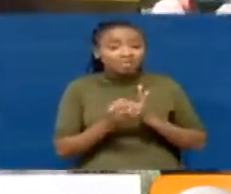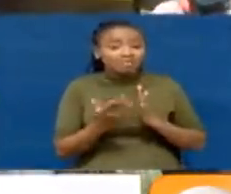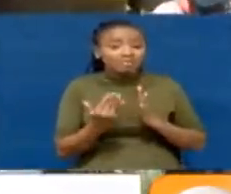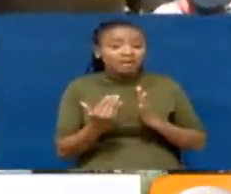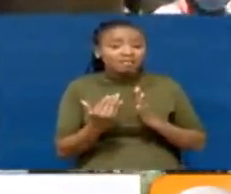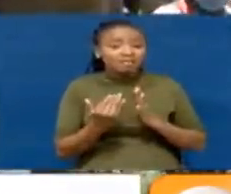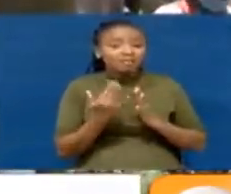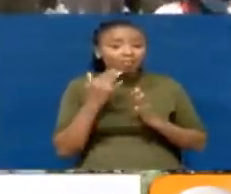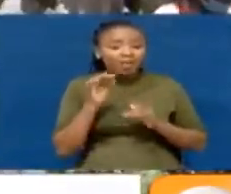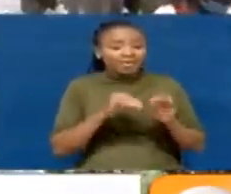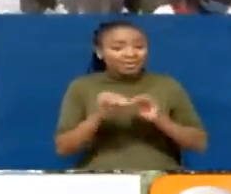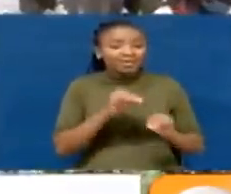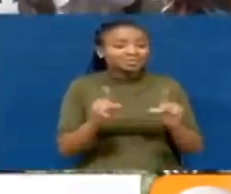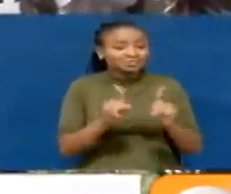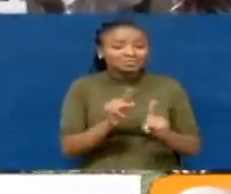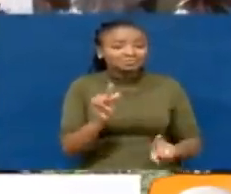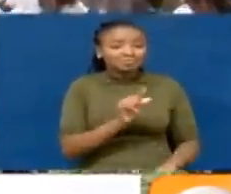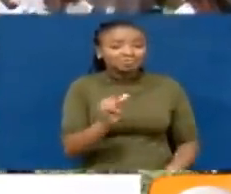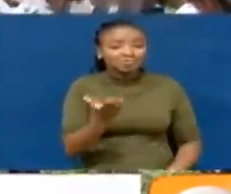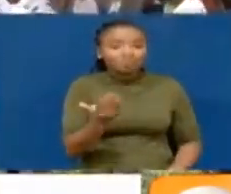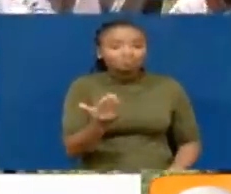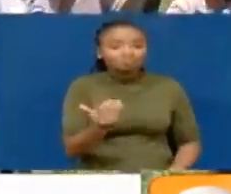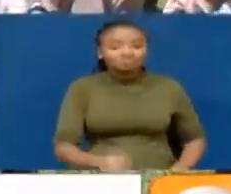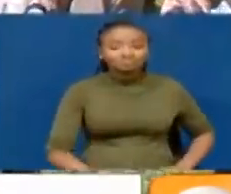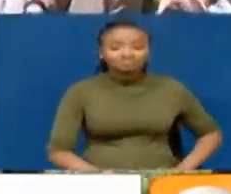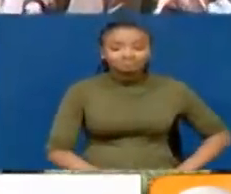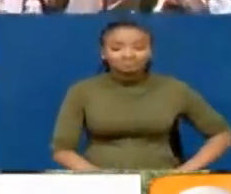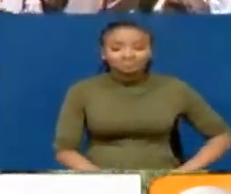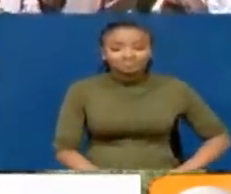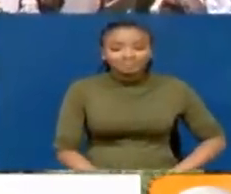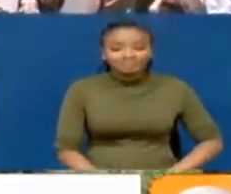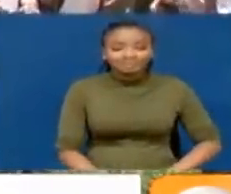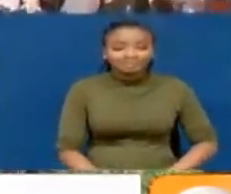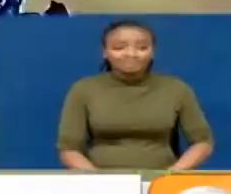2022 gains momentum. Chemutai Goin, Citizen TV, Nairobi.